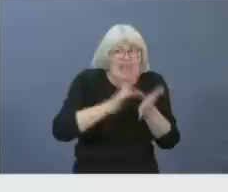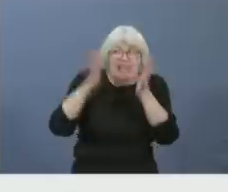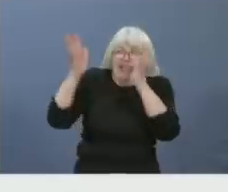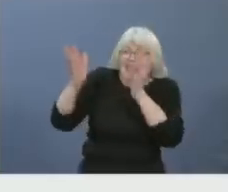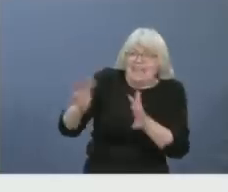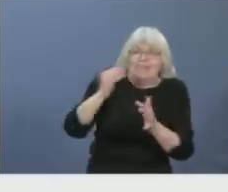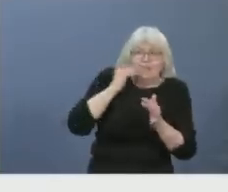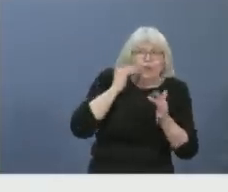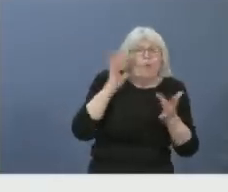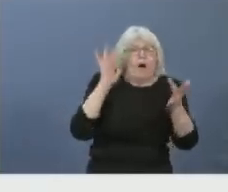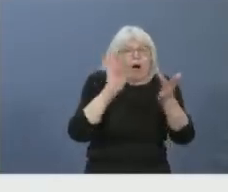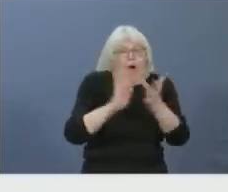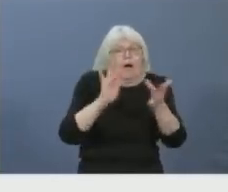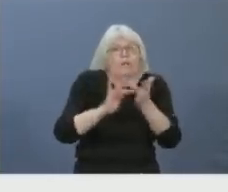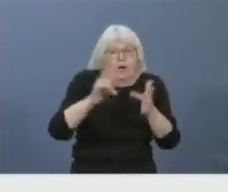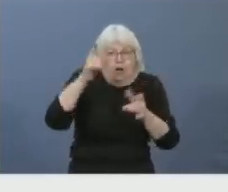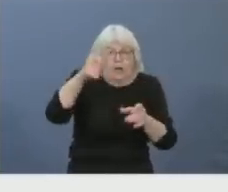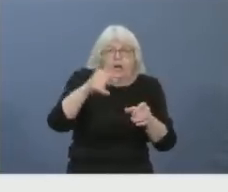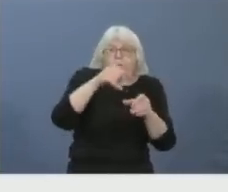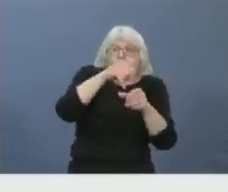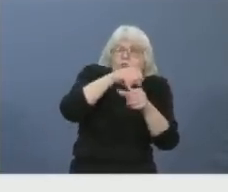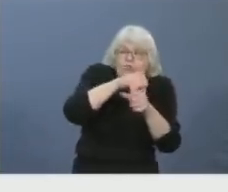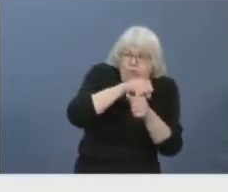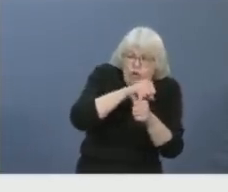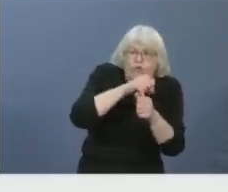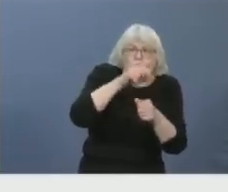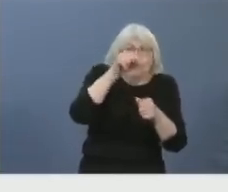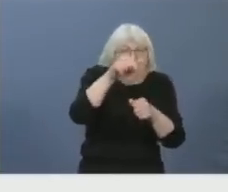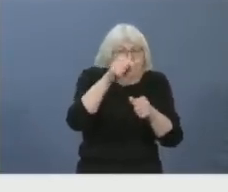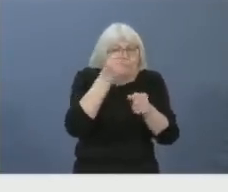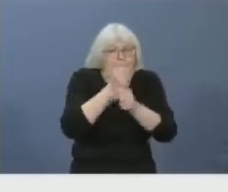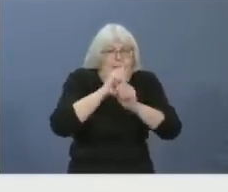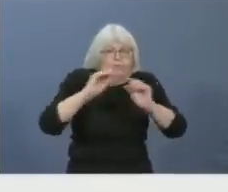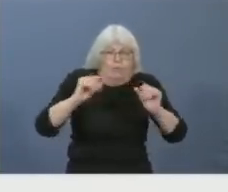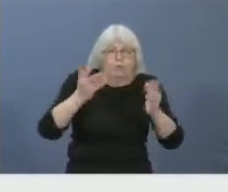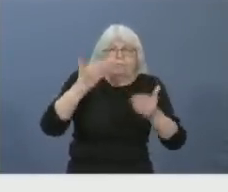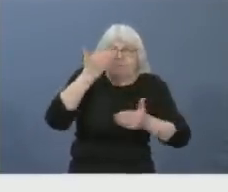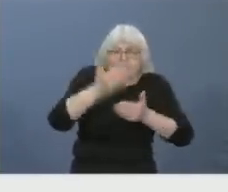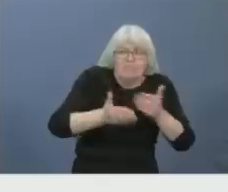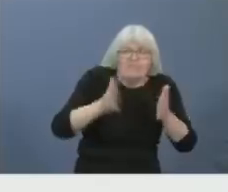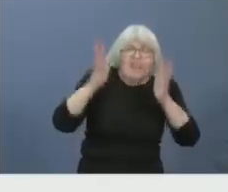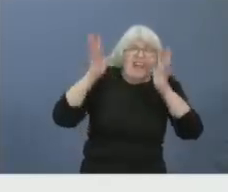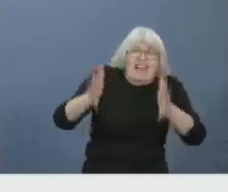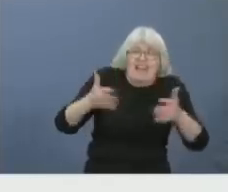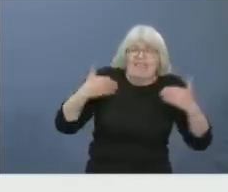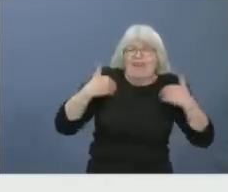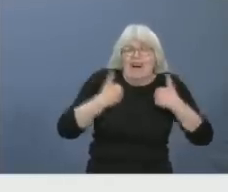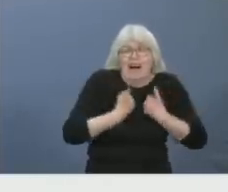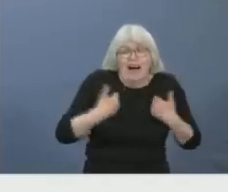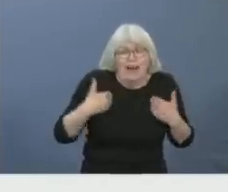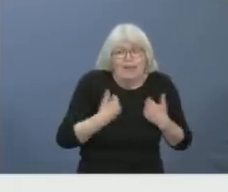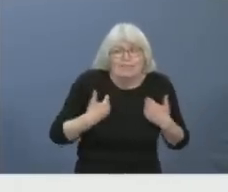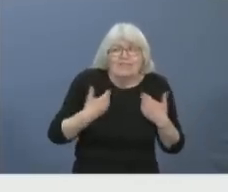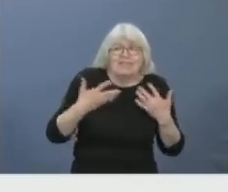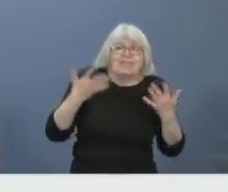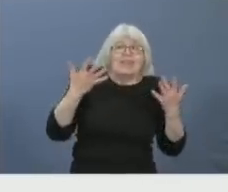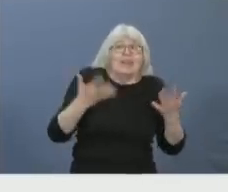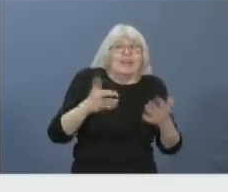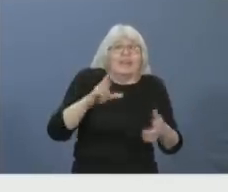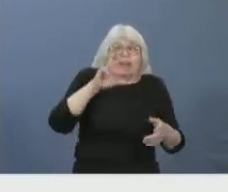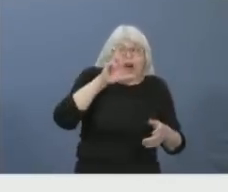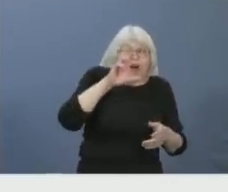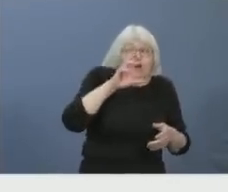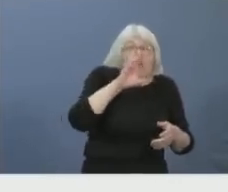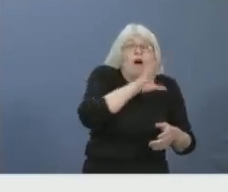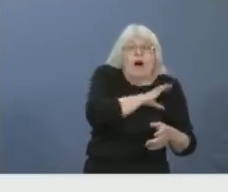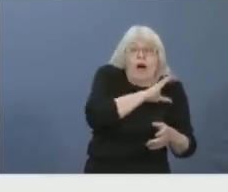professionals or pharmacies. For those who've had to leave pets behind, RCMP officers in the Tantallon area are escorting residents